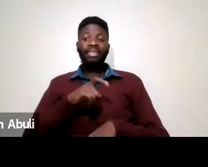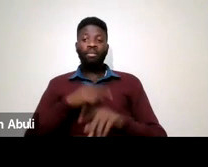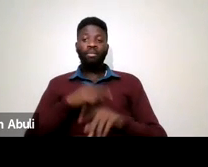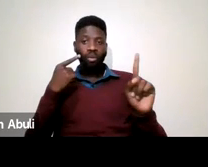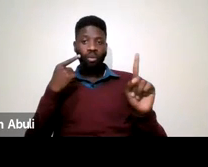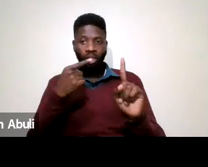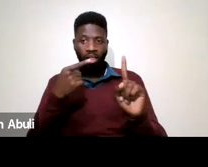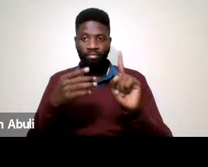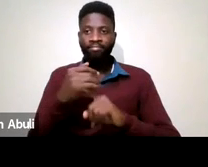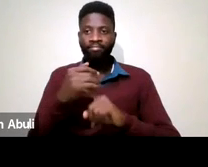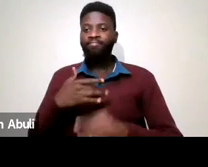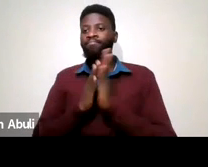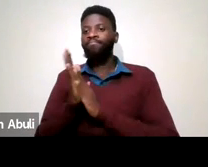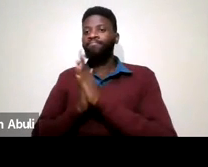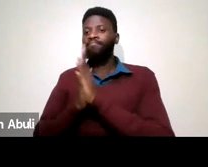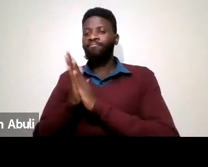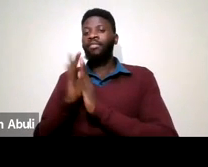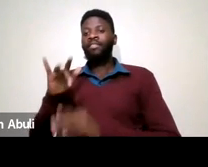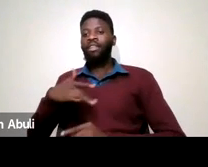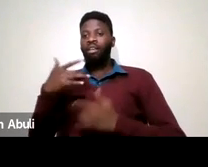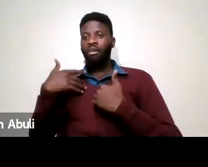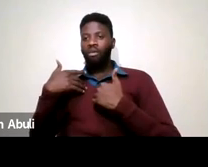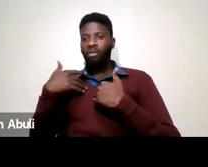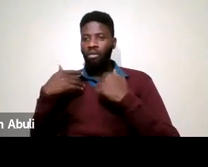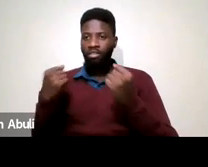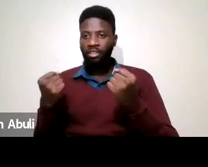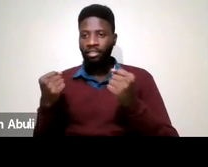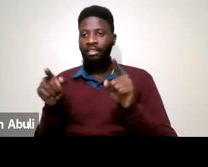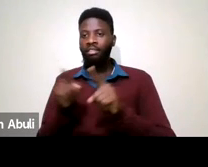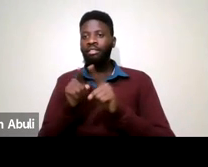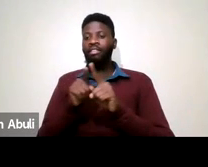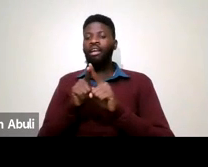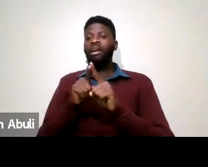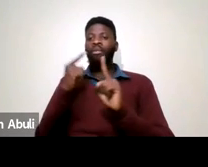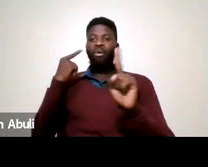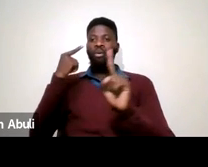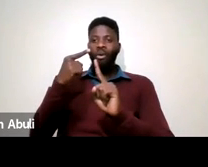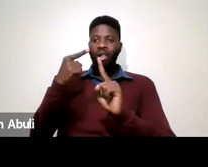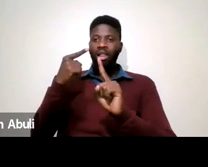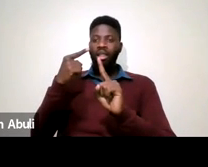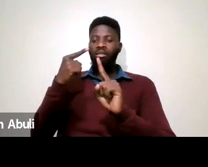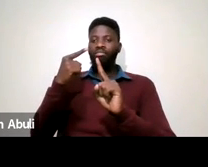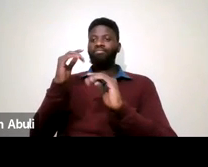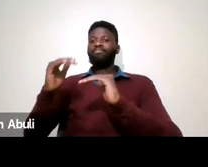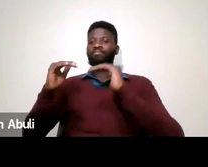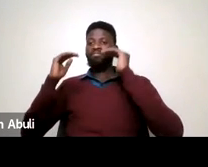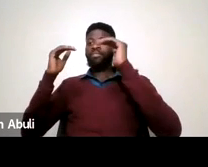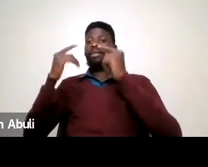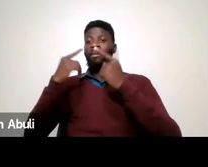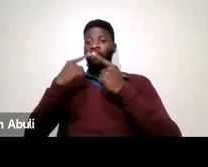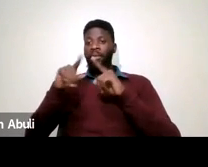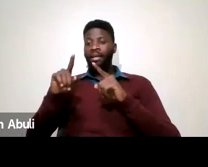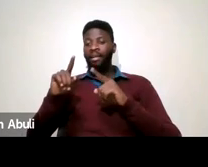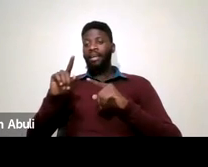some good level of confidence, and you'll find yourself setting higher goals. but you find yourself failing in the initial goals,